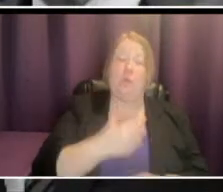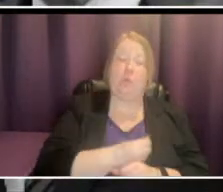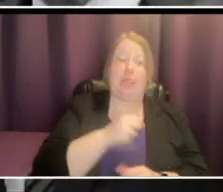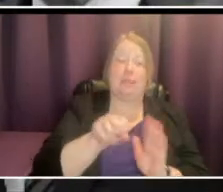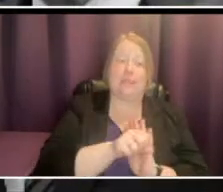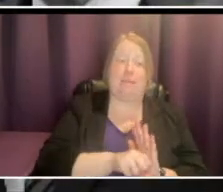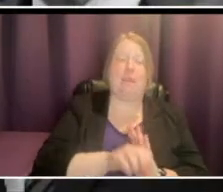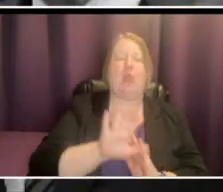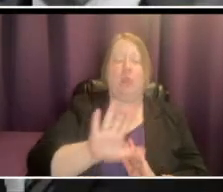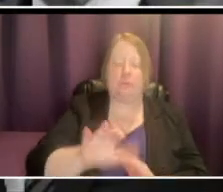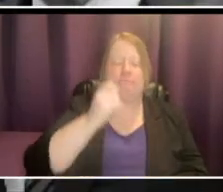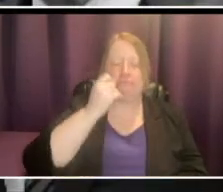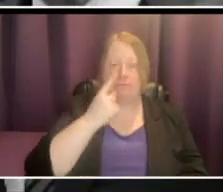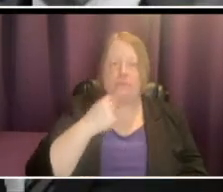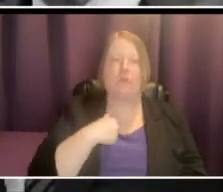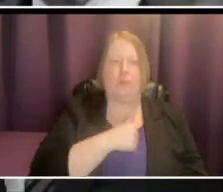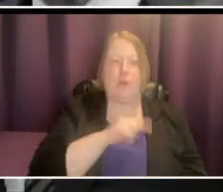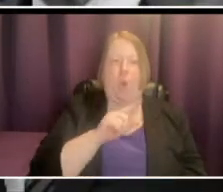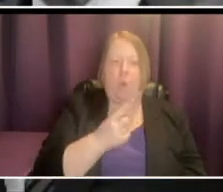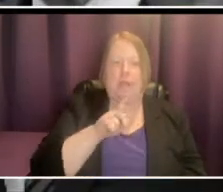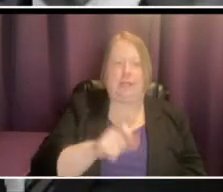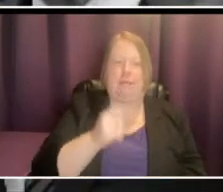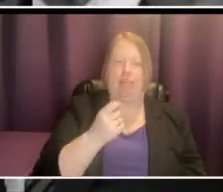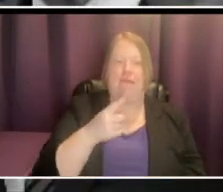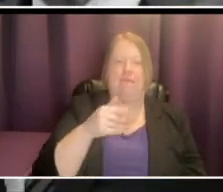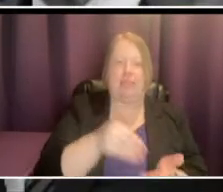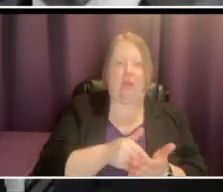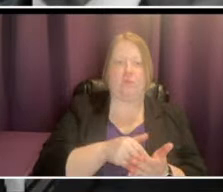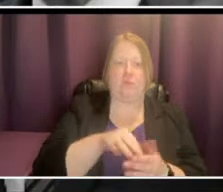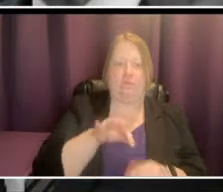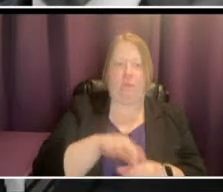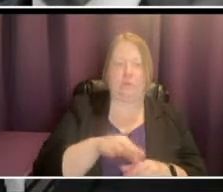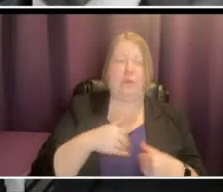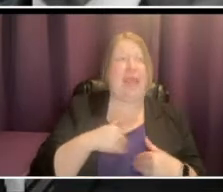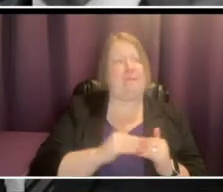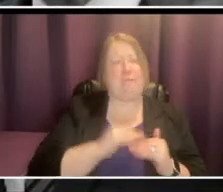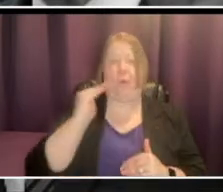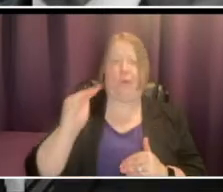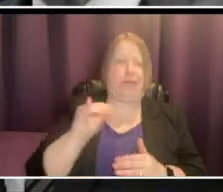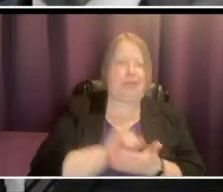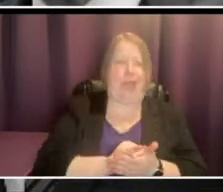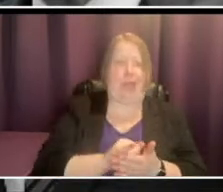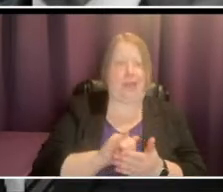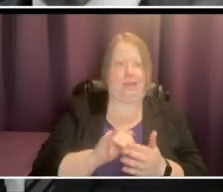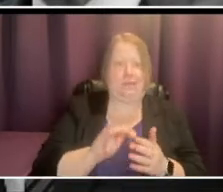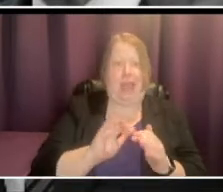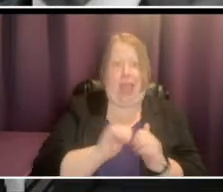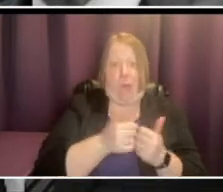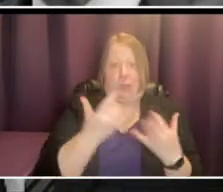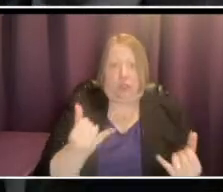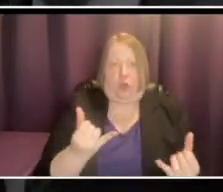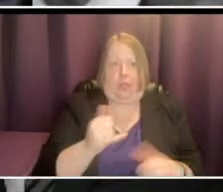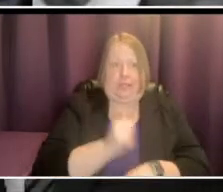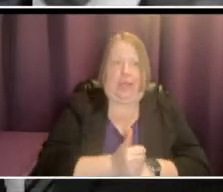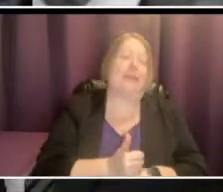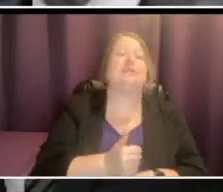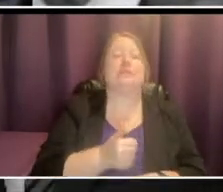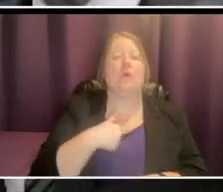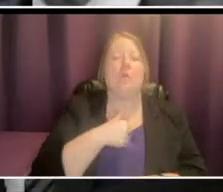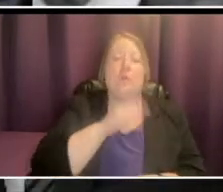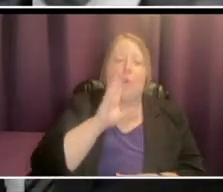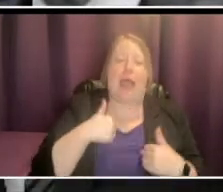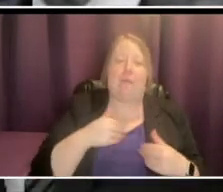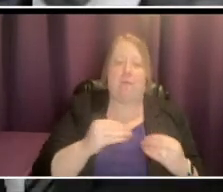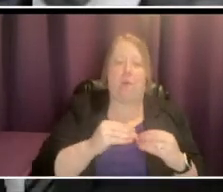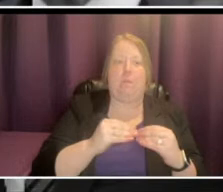need only 11,000 votes. We have far more than that as it stands now. We'll have more and more. So what are we going to do